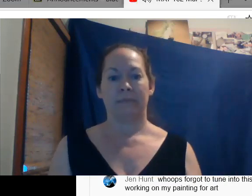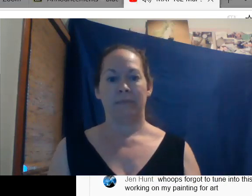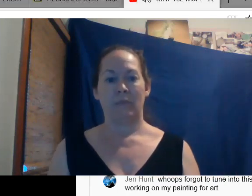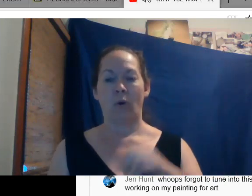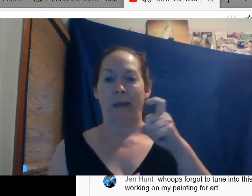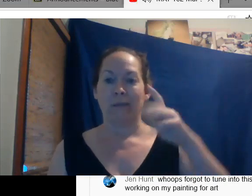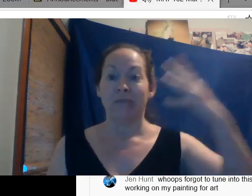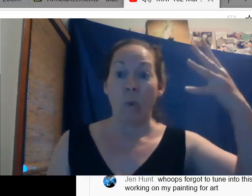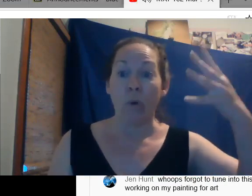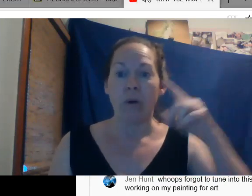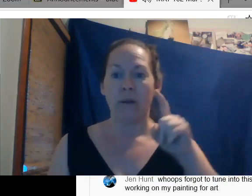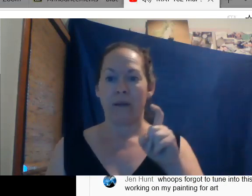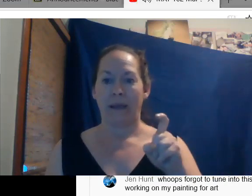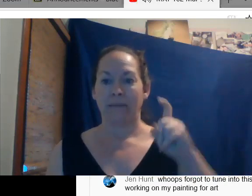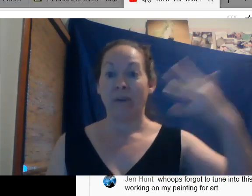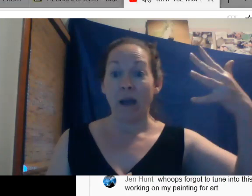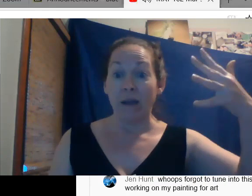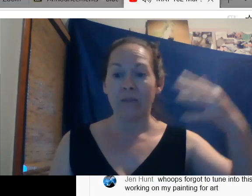is to the 5th.